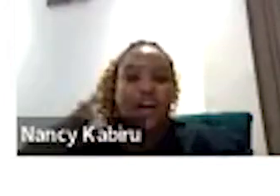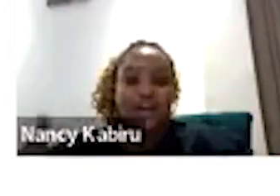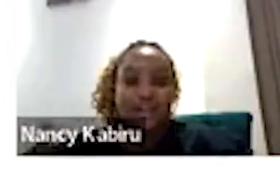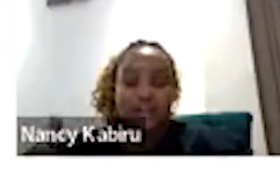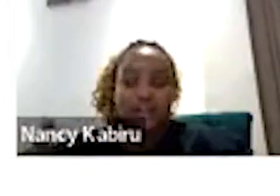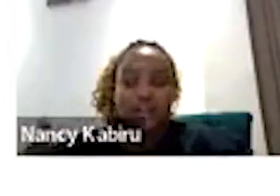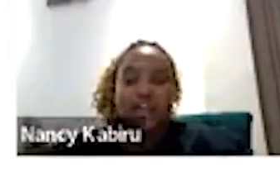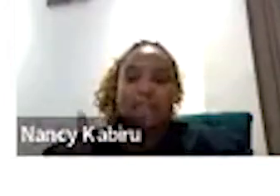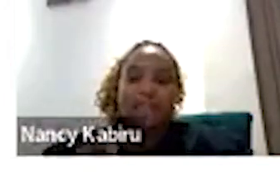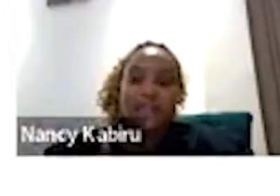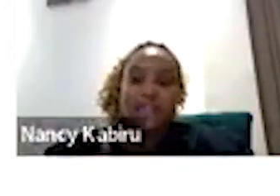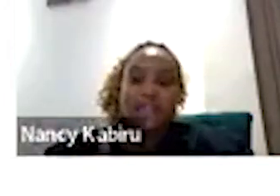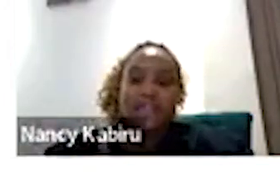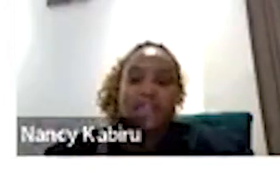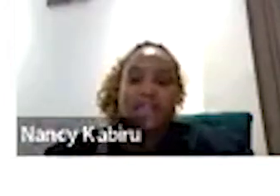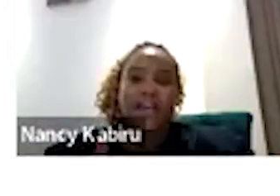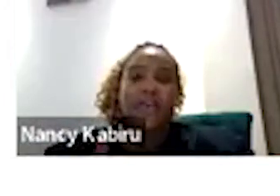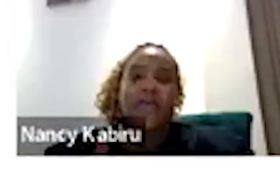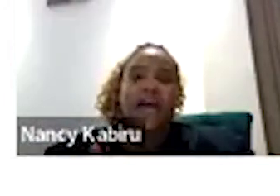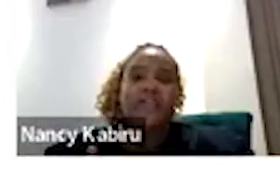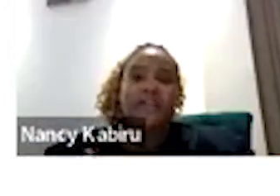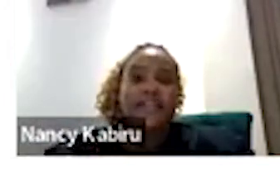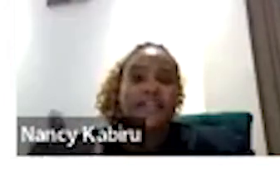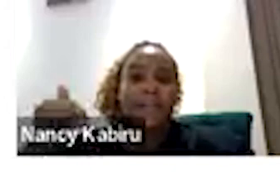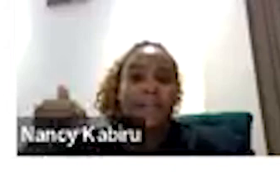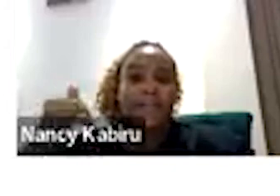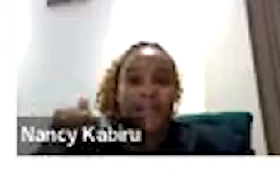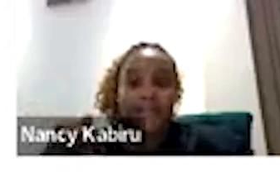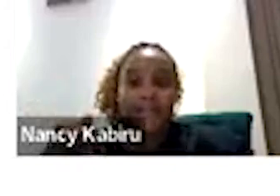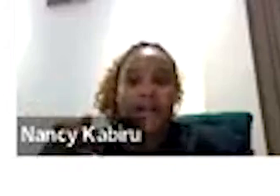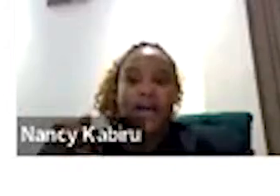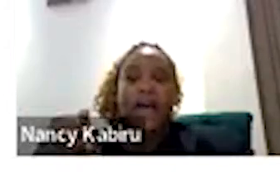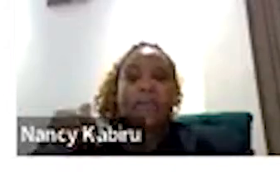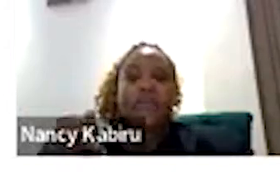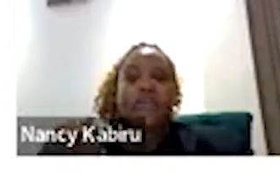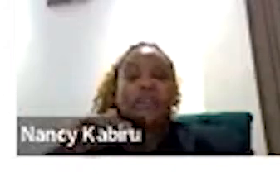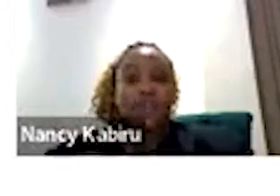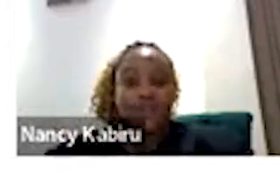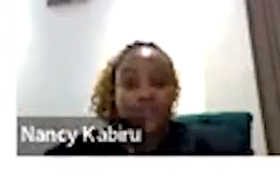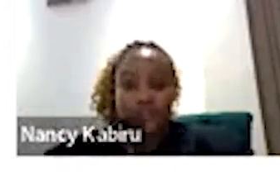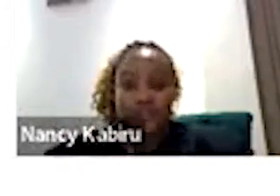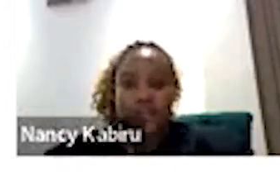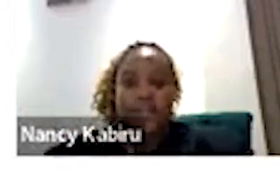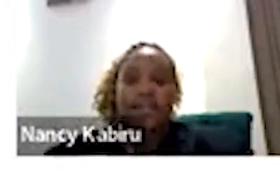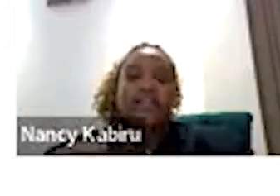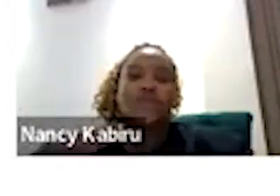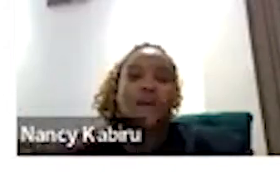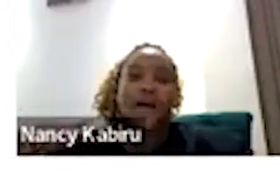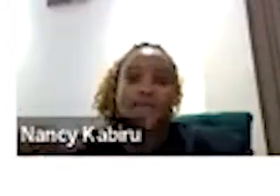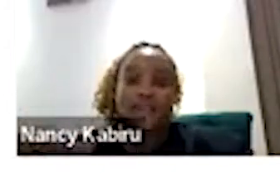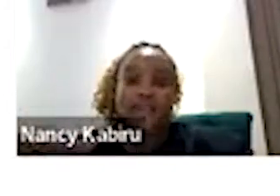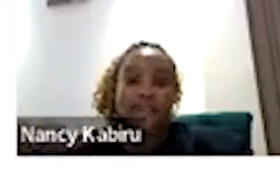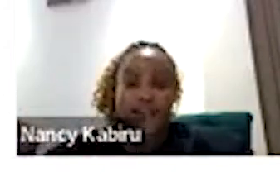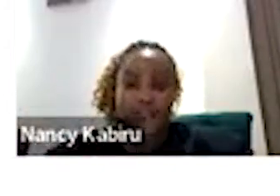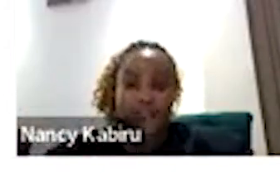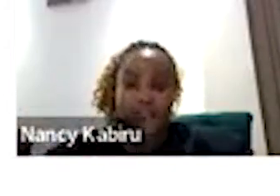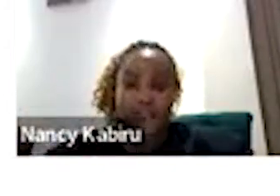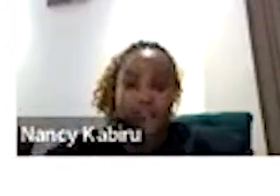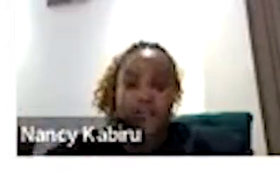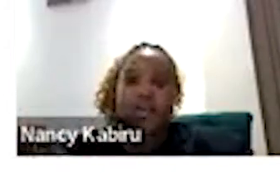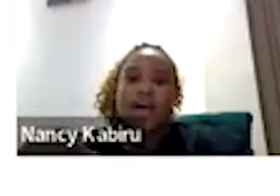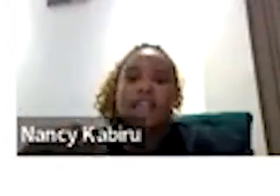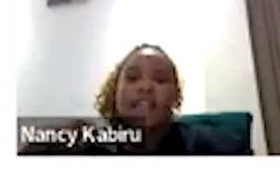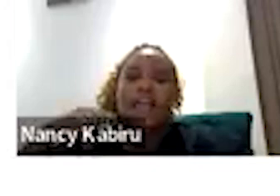Without sharing your experiences, you actually suppress most emotions that needs to come to the